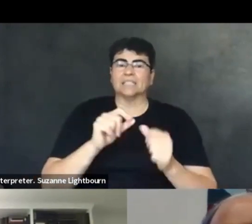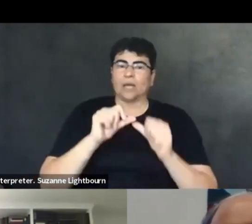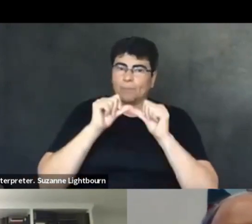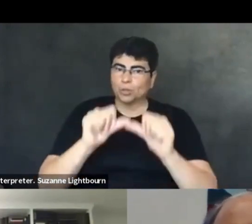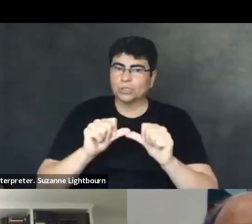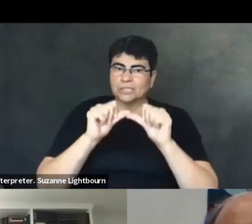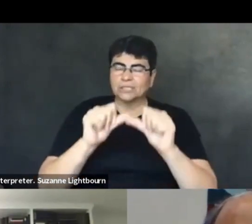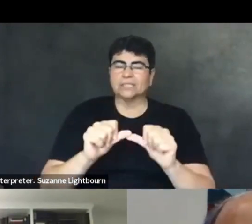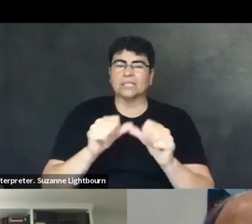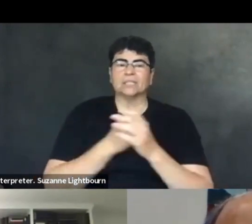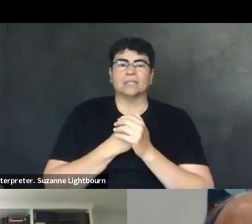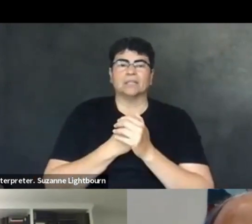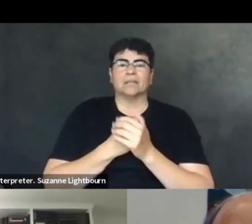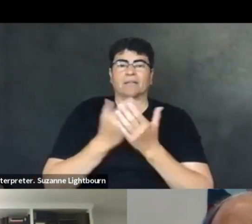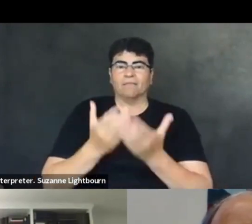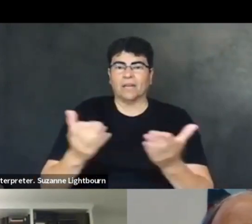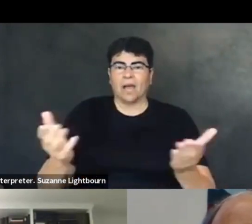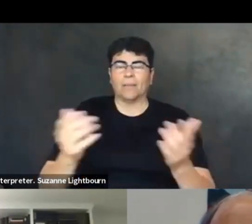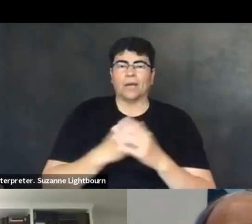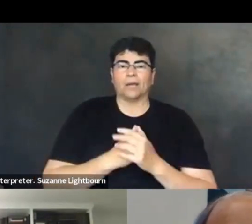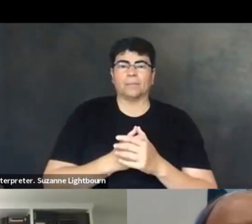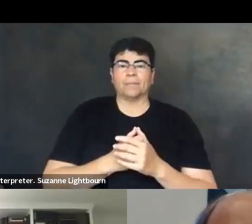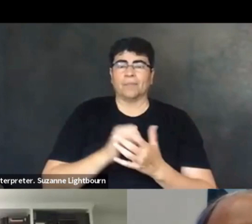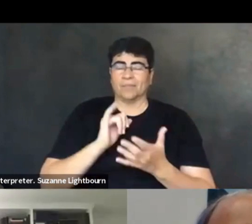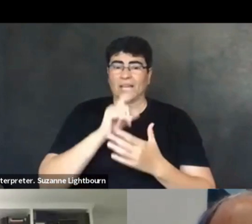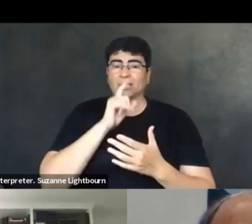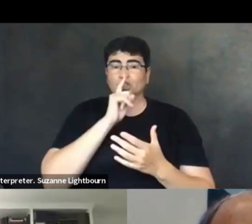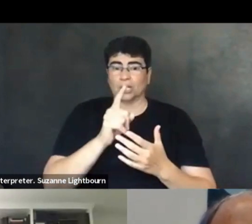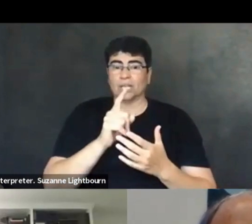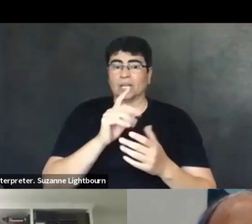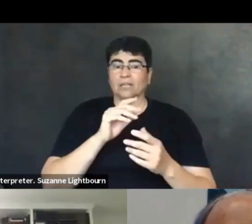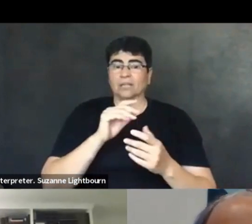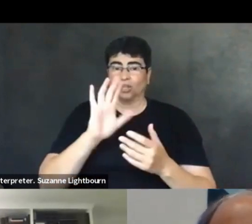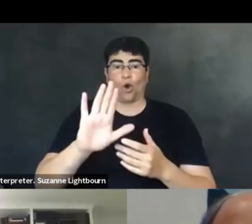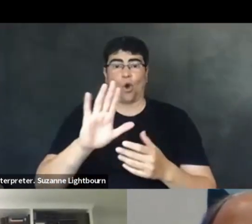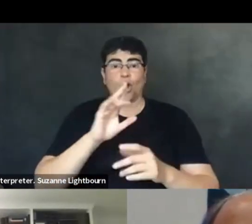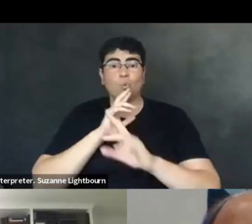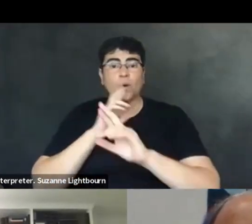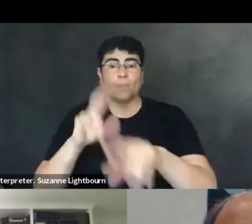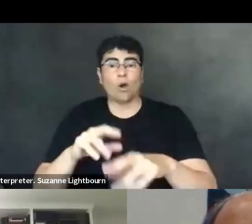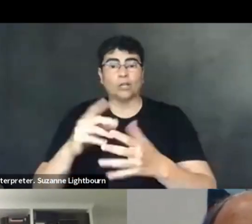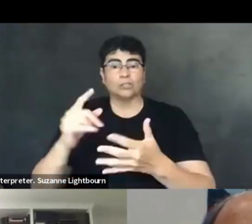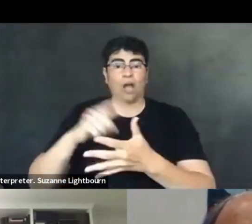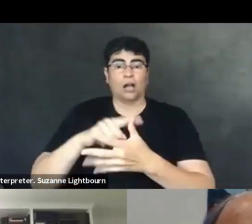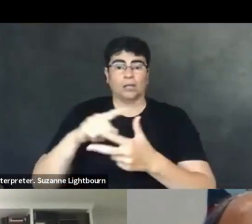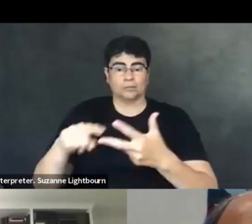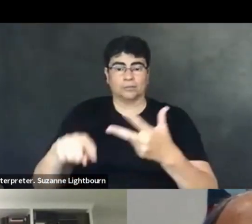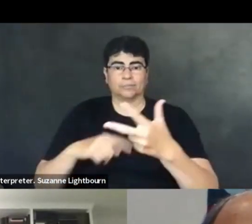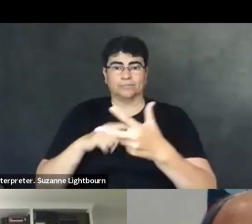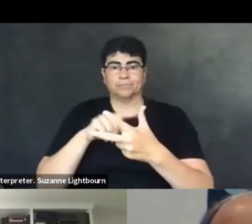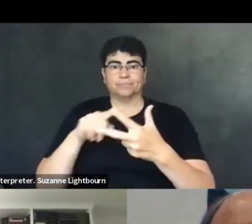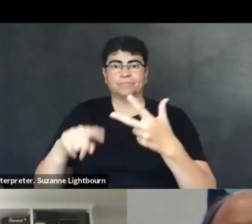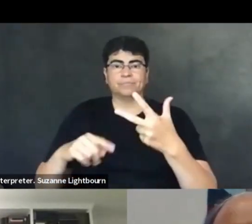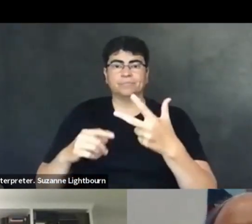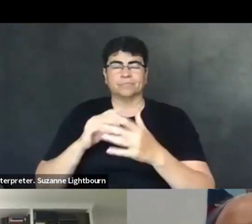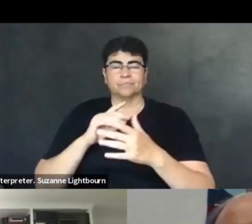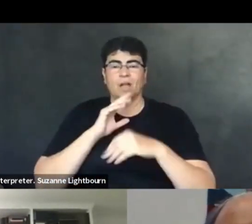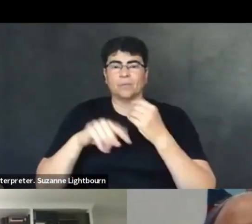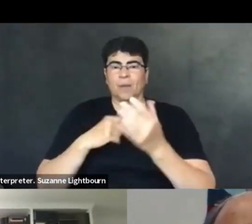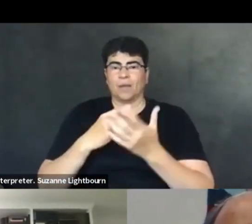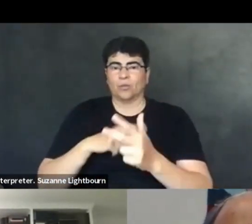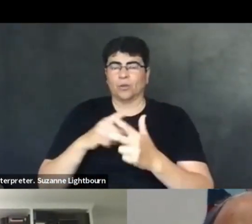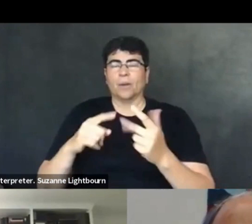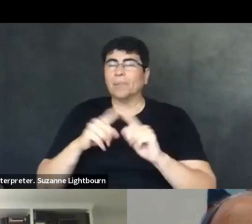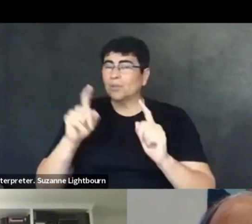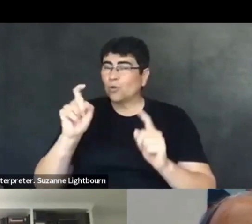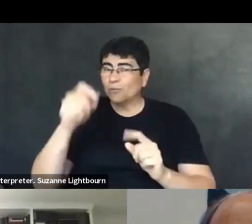persistent phenomena that certainly your report addresses around 3 issues. But you have to remember this